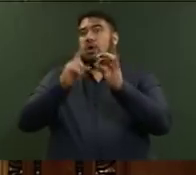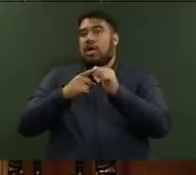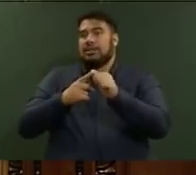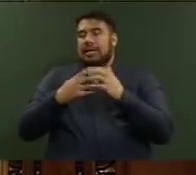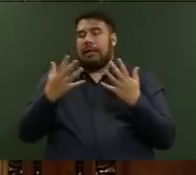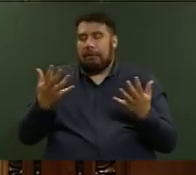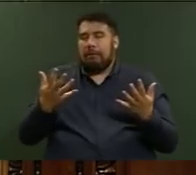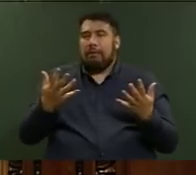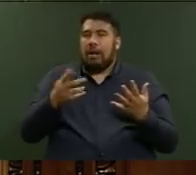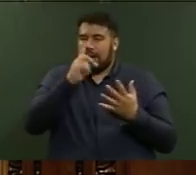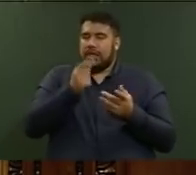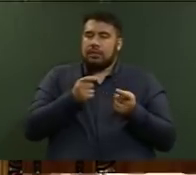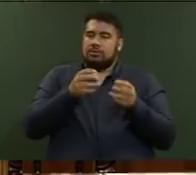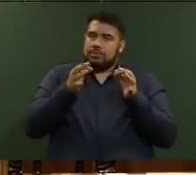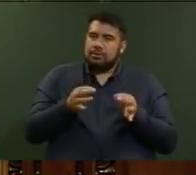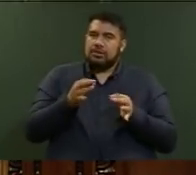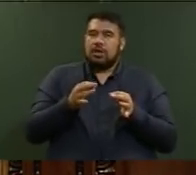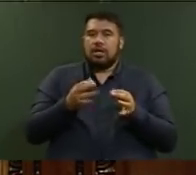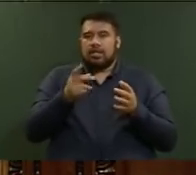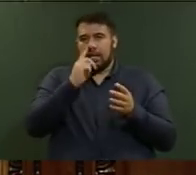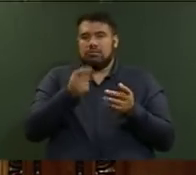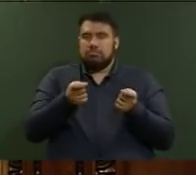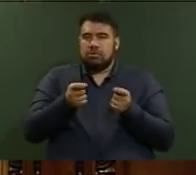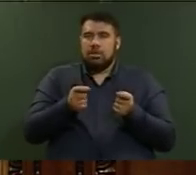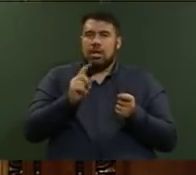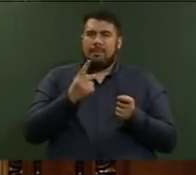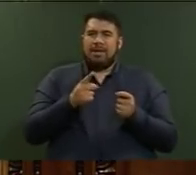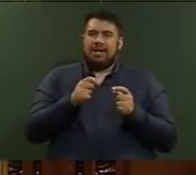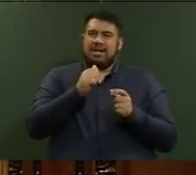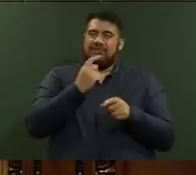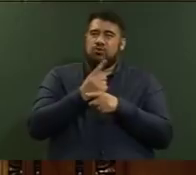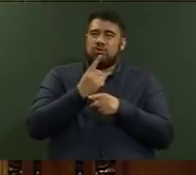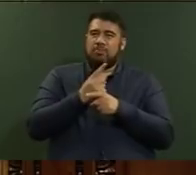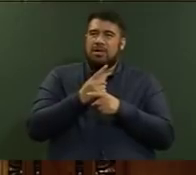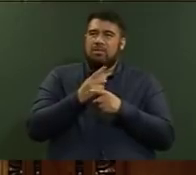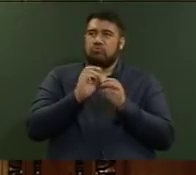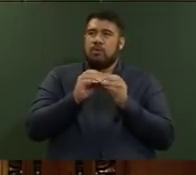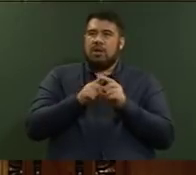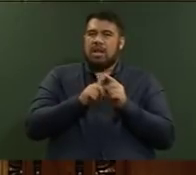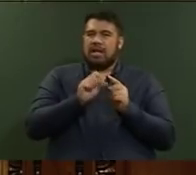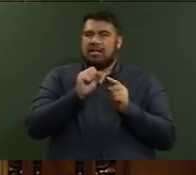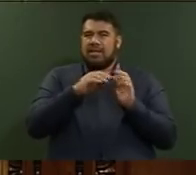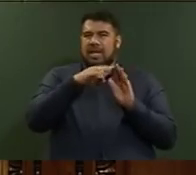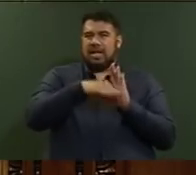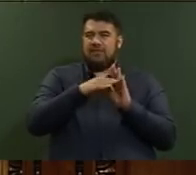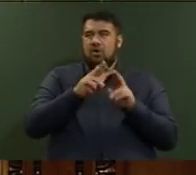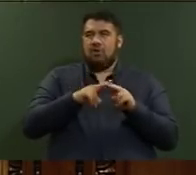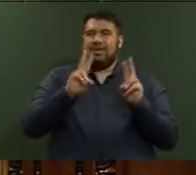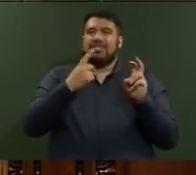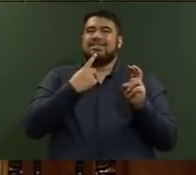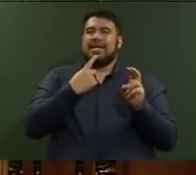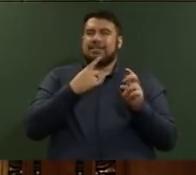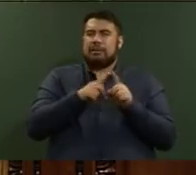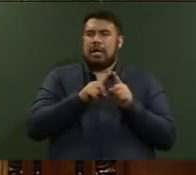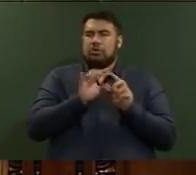taste. I think the member is correct in his characterisation of the replies, but we are talking about an